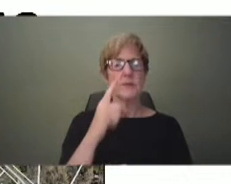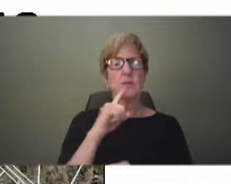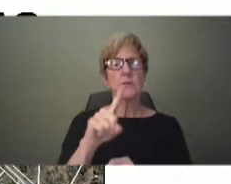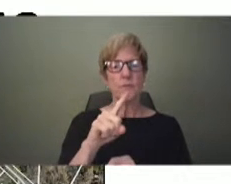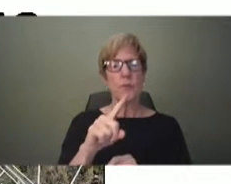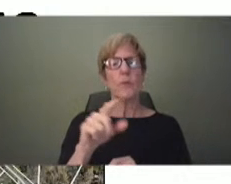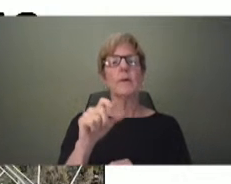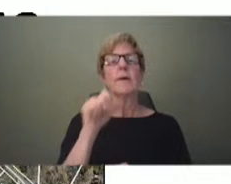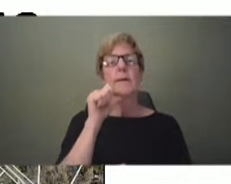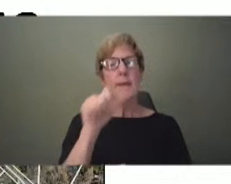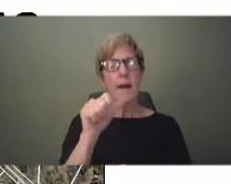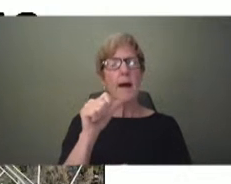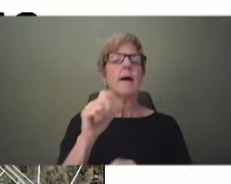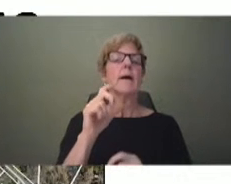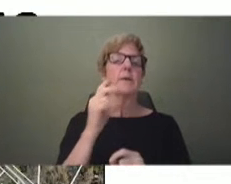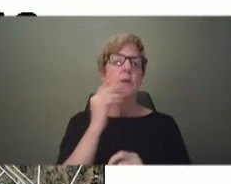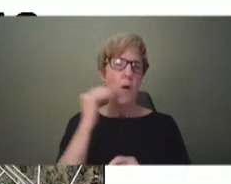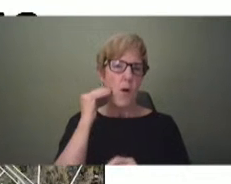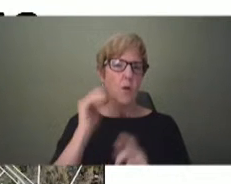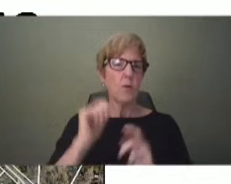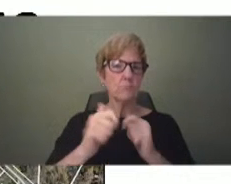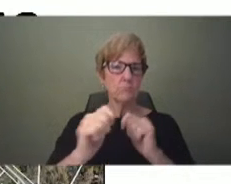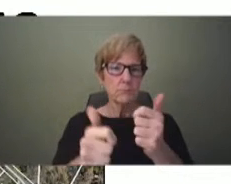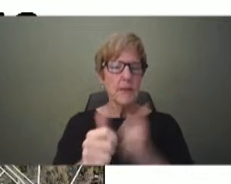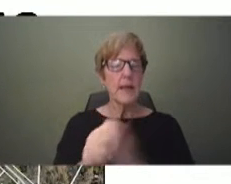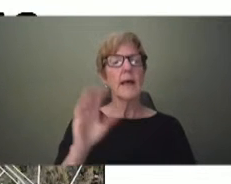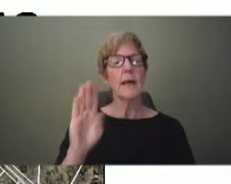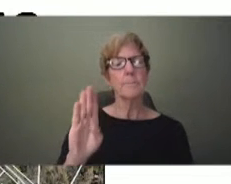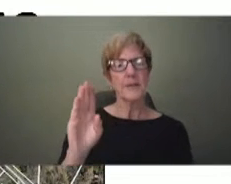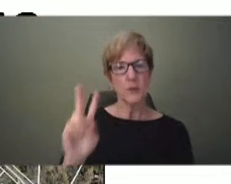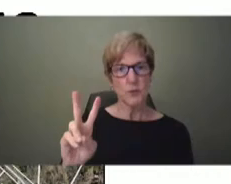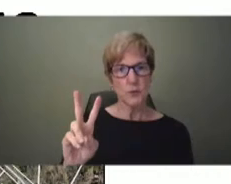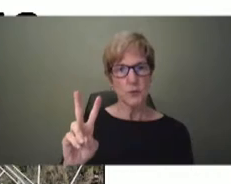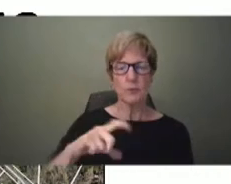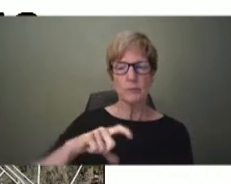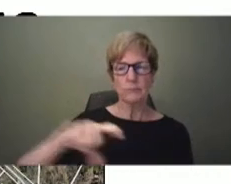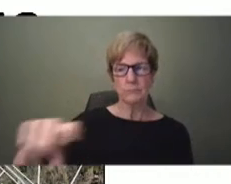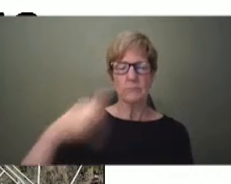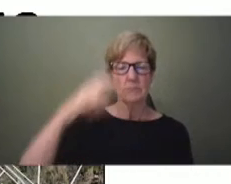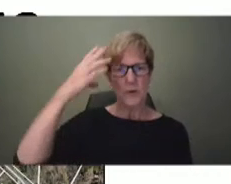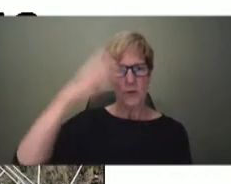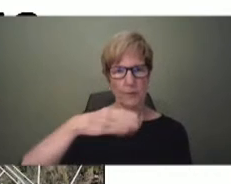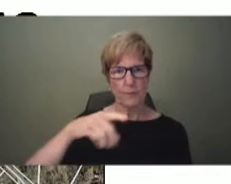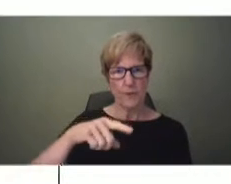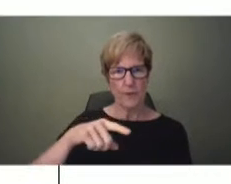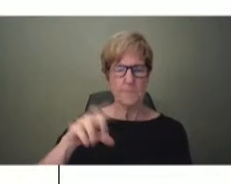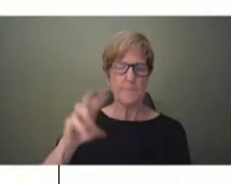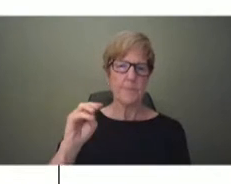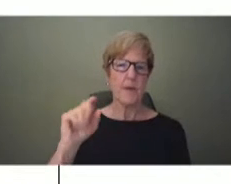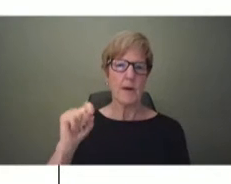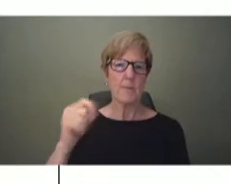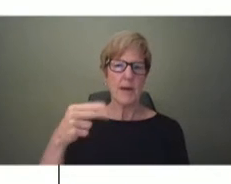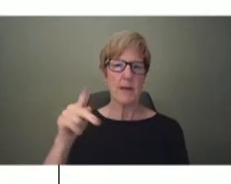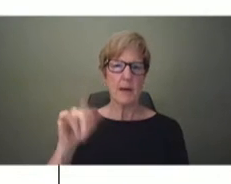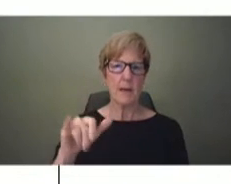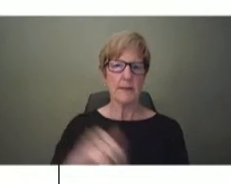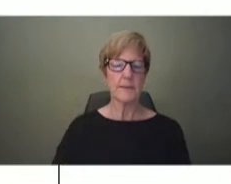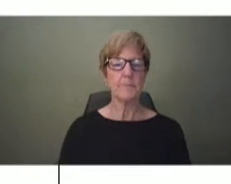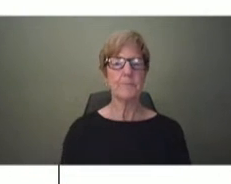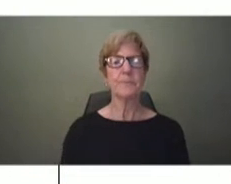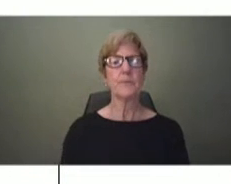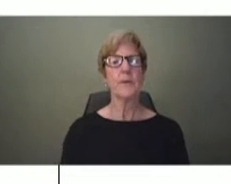development and then there's existing B2 along the s's Frontage on Mount Holly we are